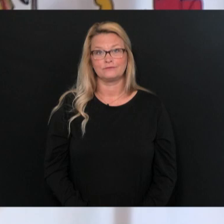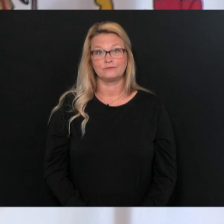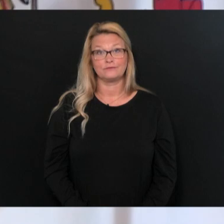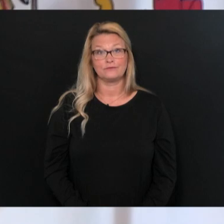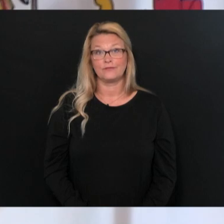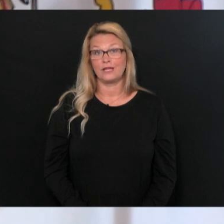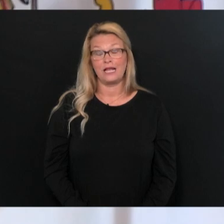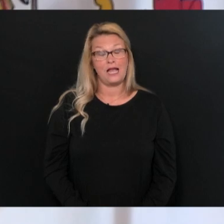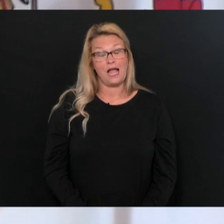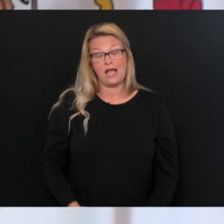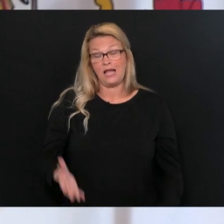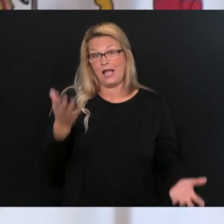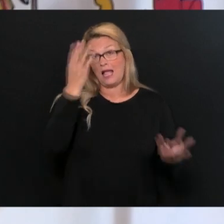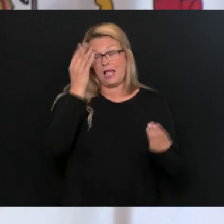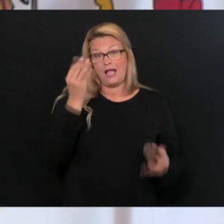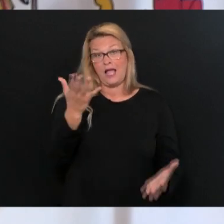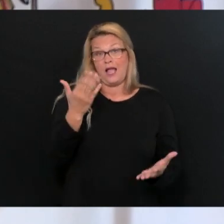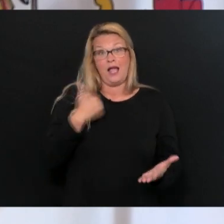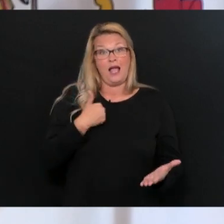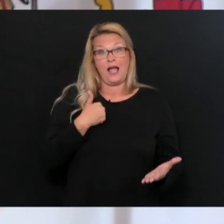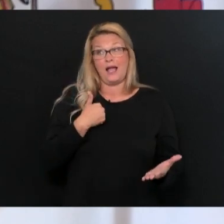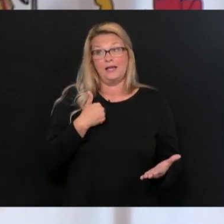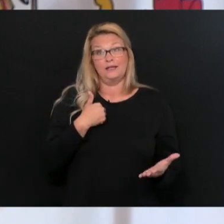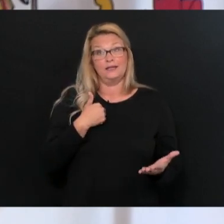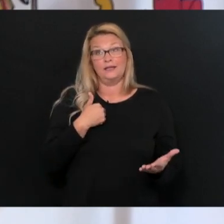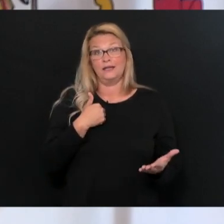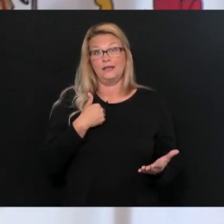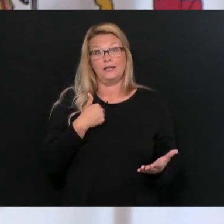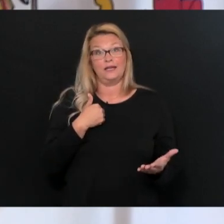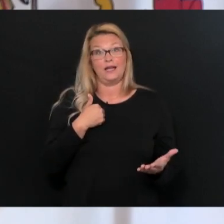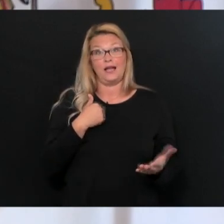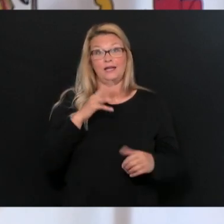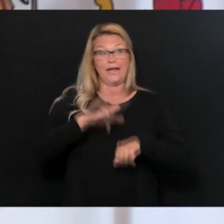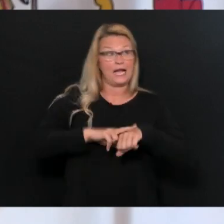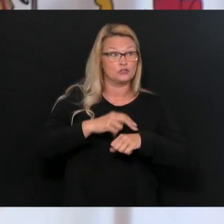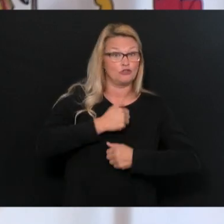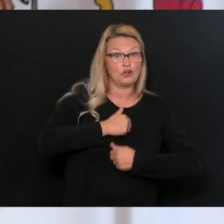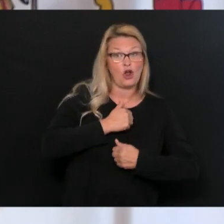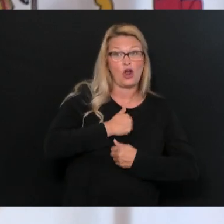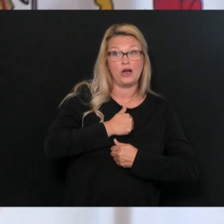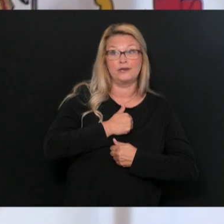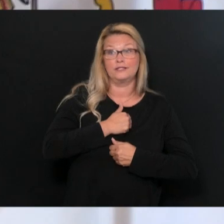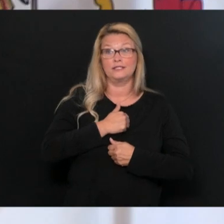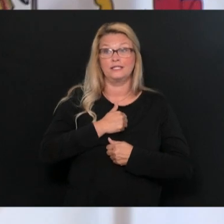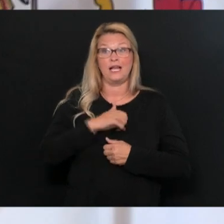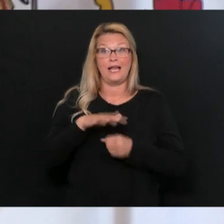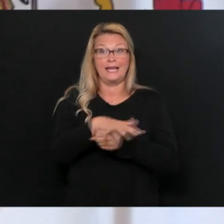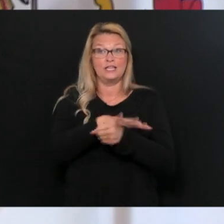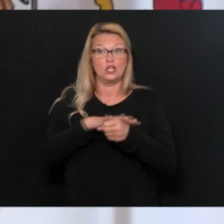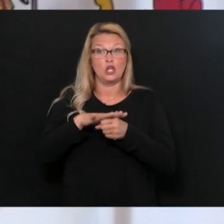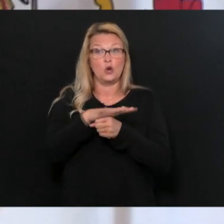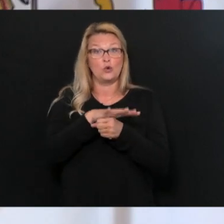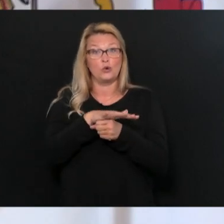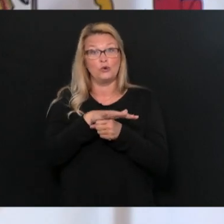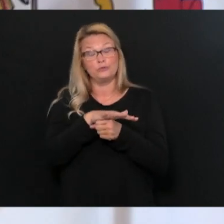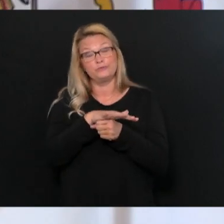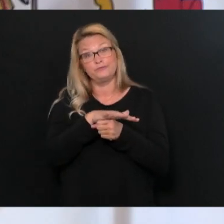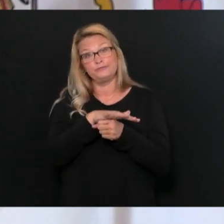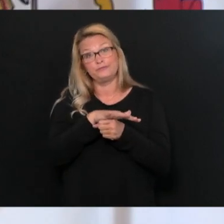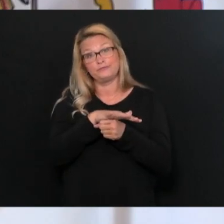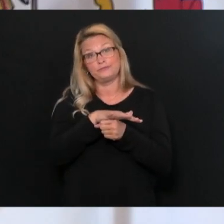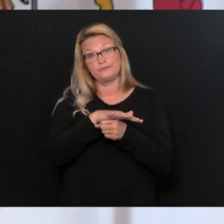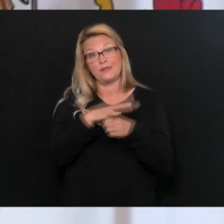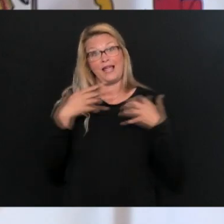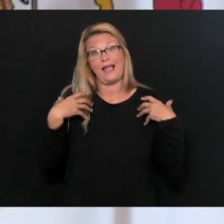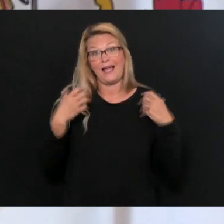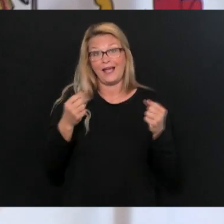blue-green. If our National Guard, if the local, the local